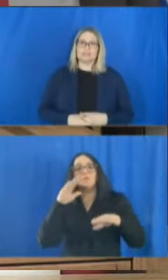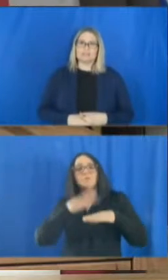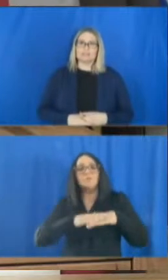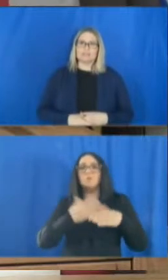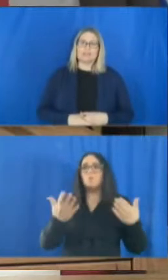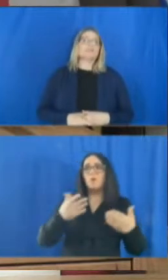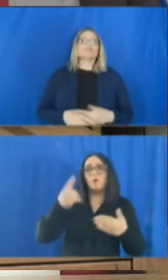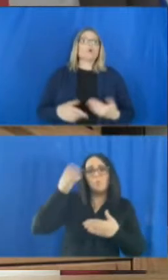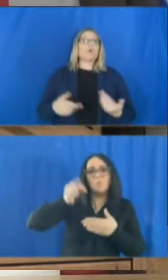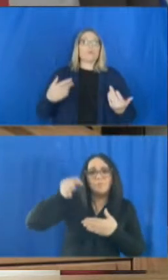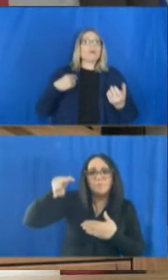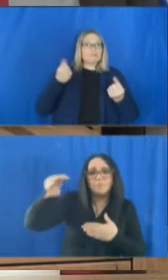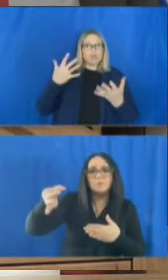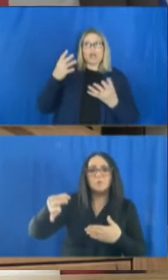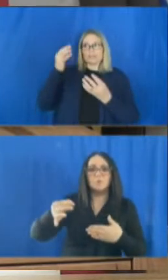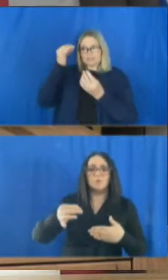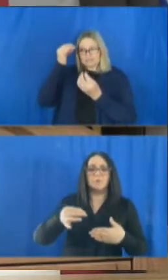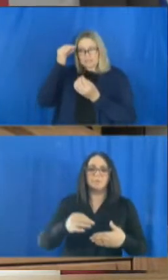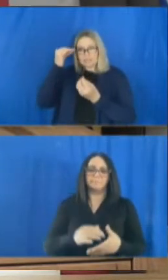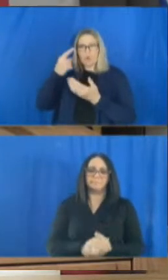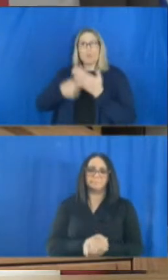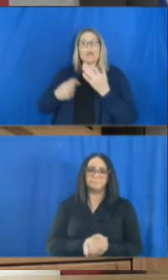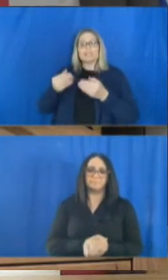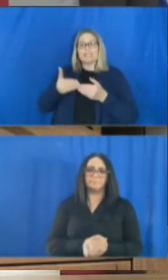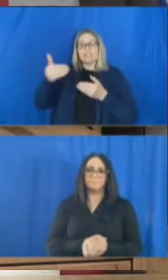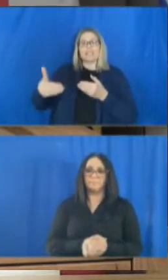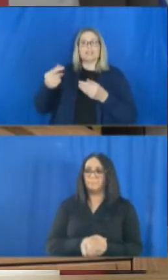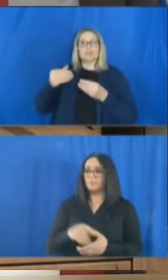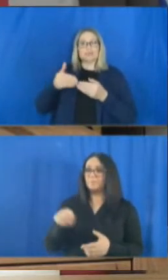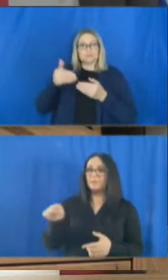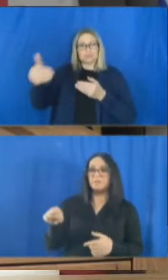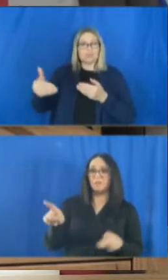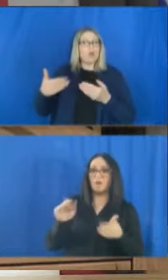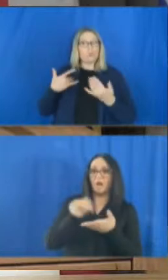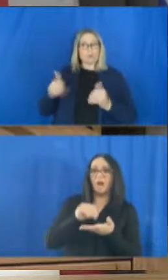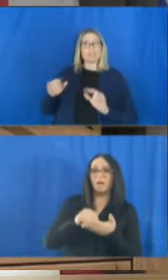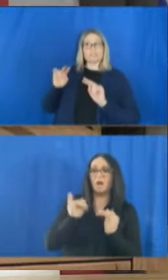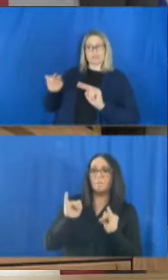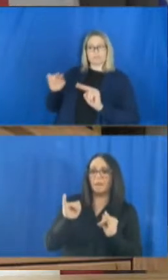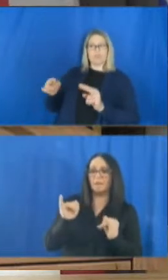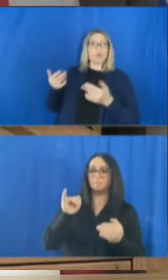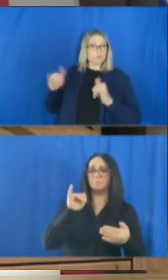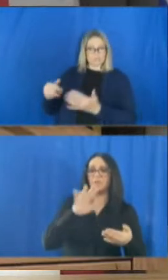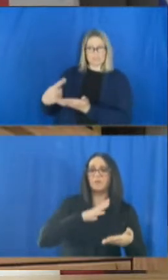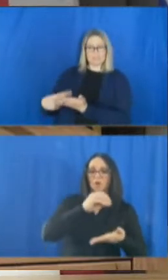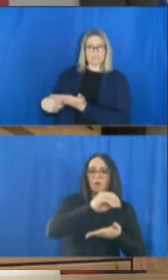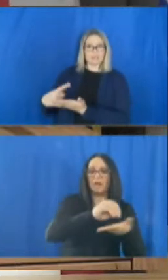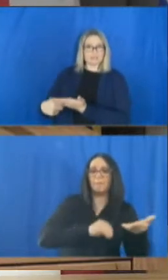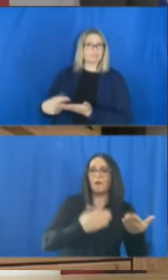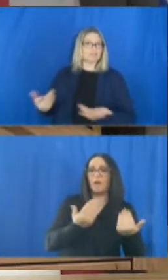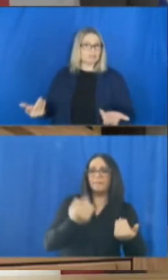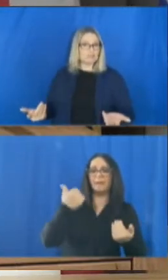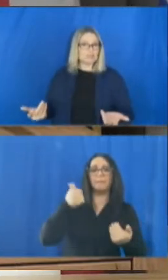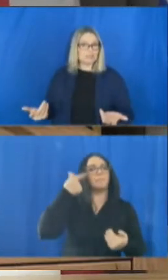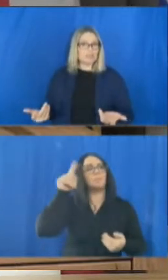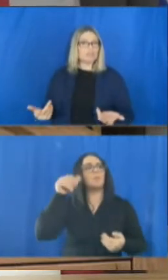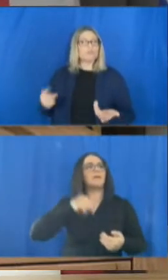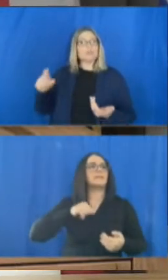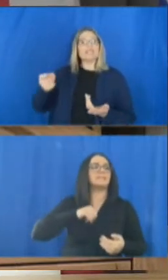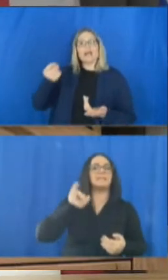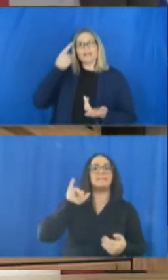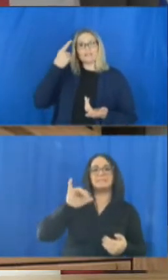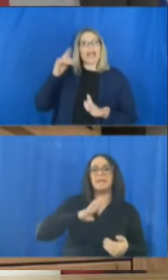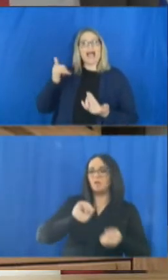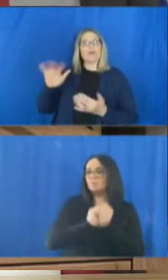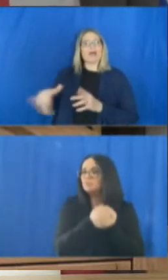doing. There's been lots of discussion about, whether the health tax will have a impact or not, or whether it's even